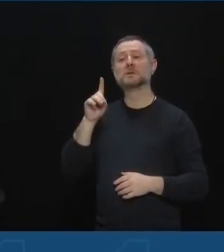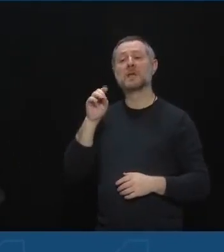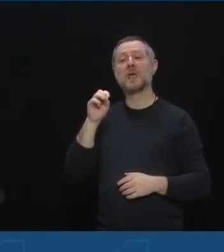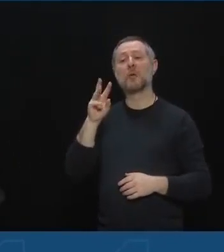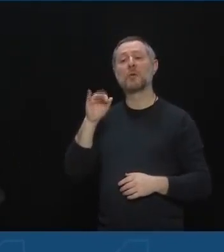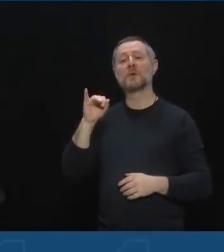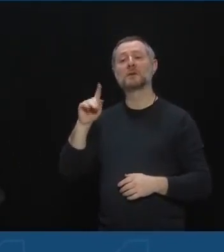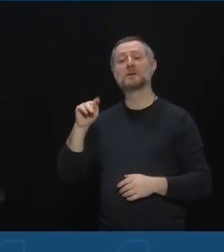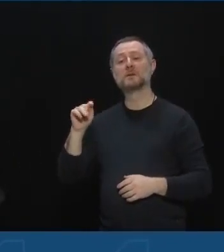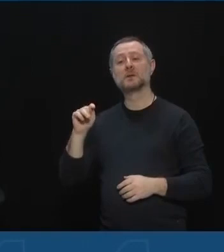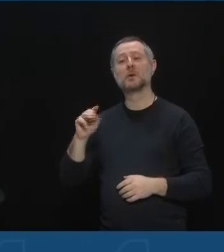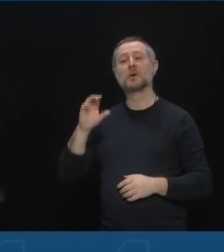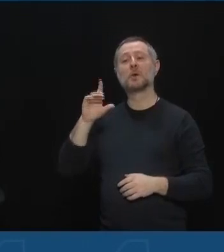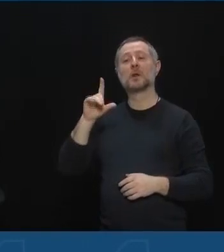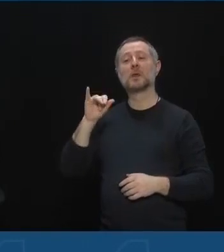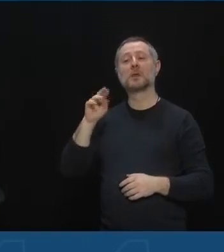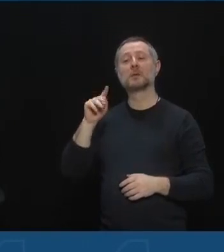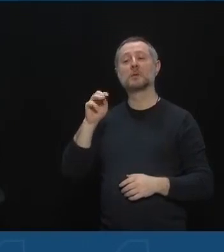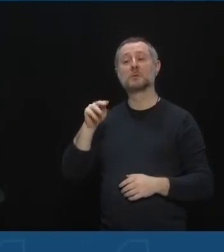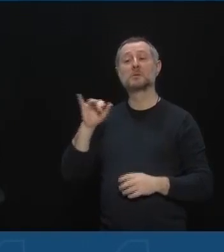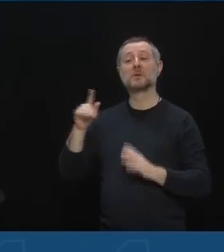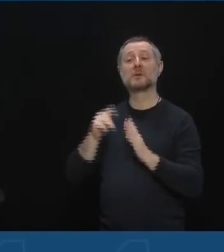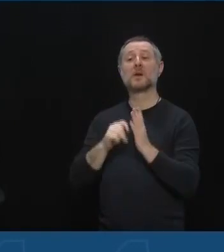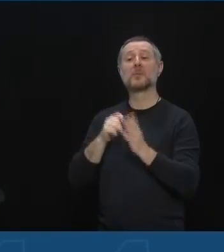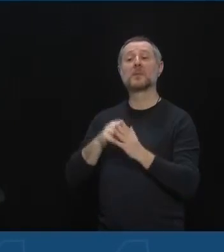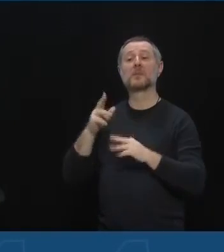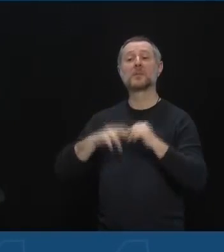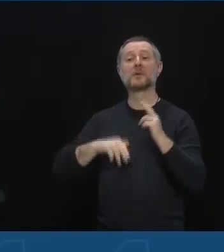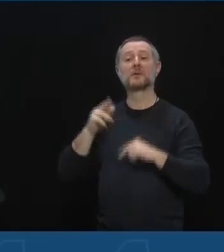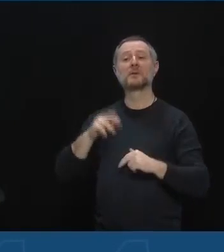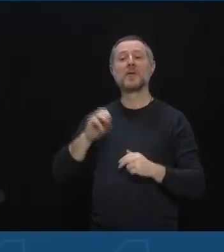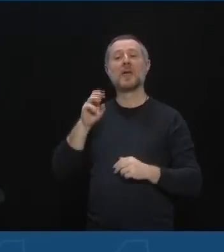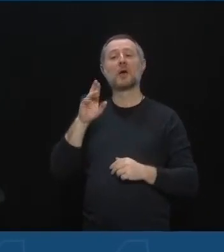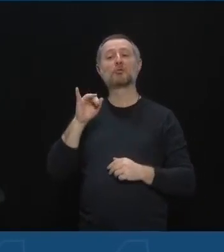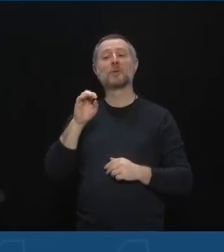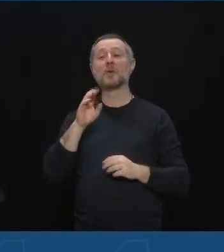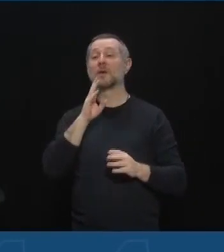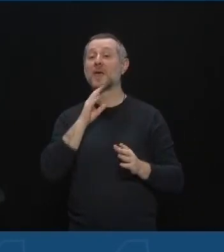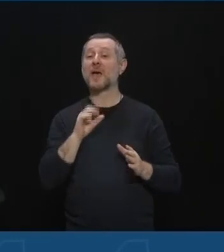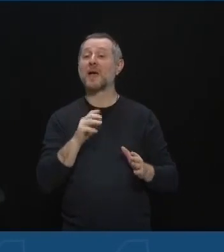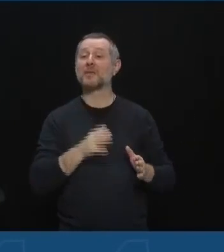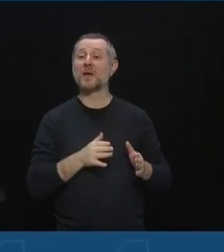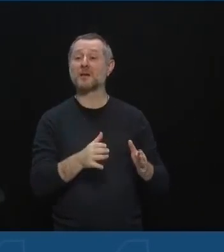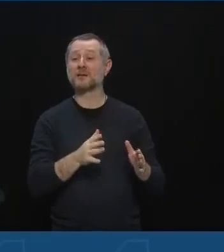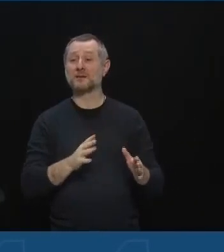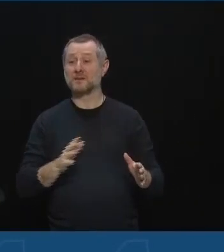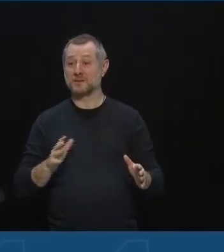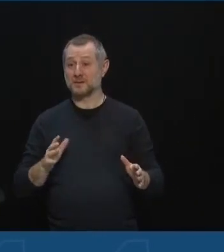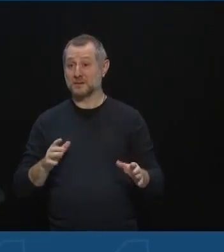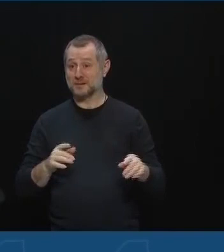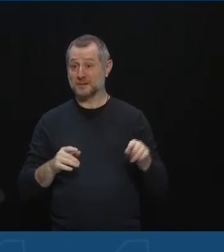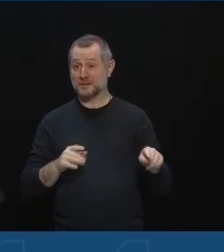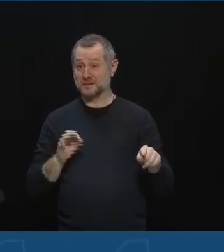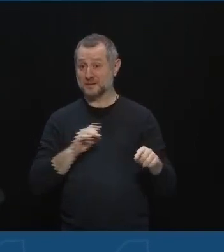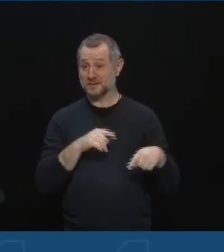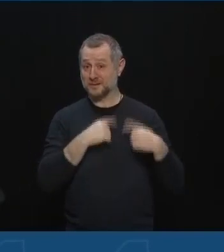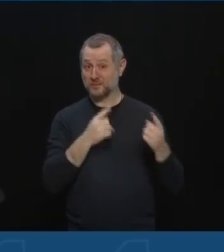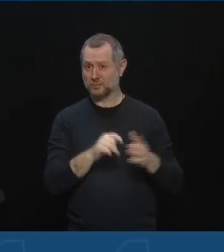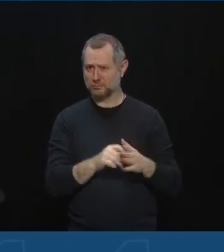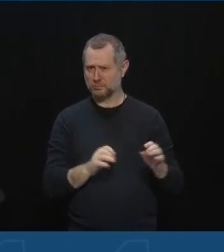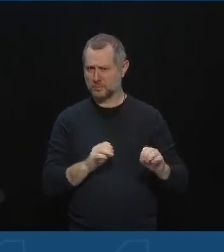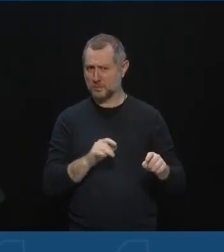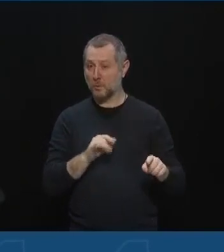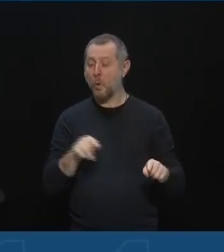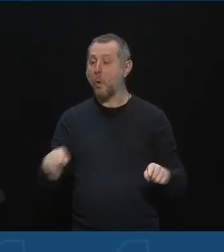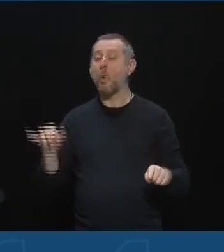to find this level of state spending on capital projects in our city. These projects will fundamentally alter